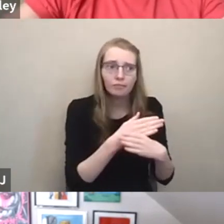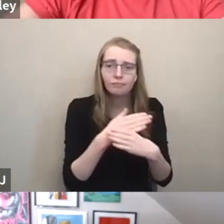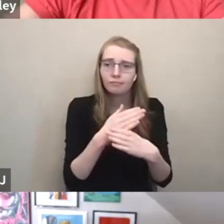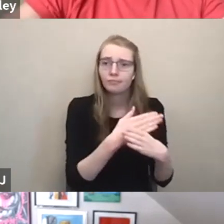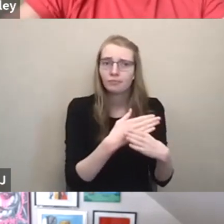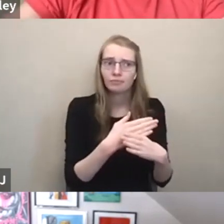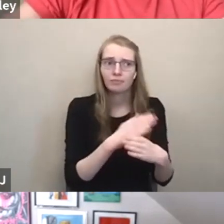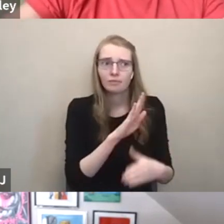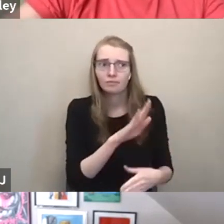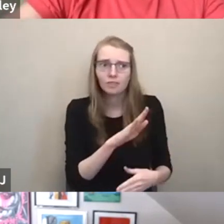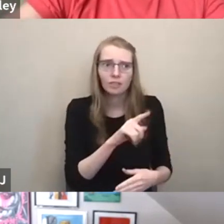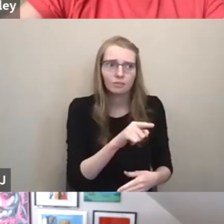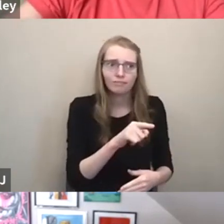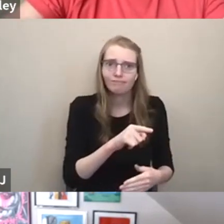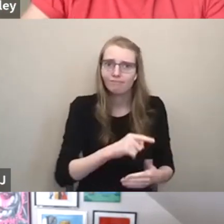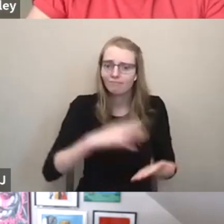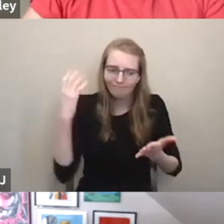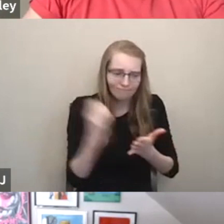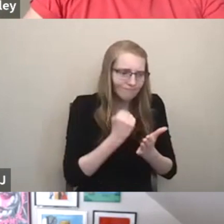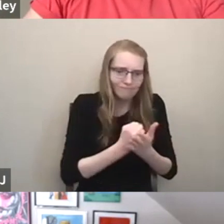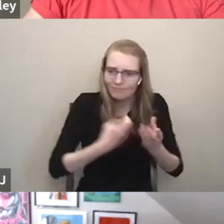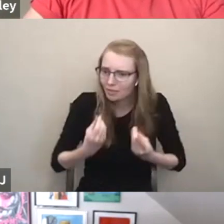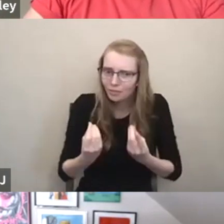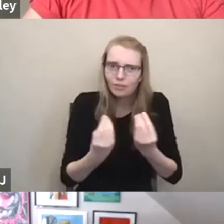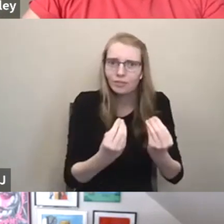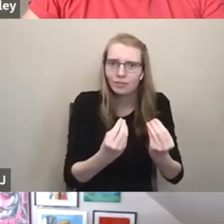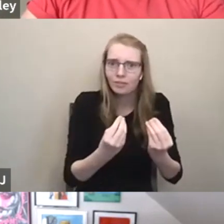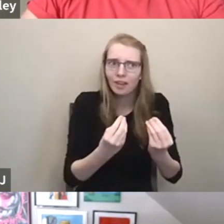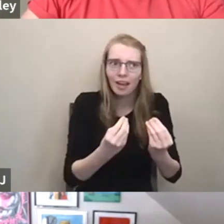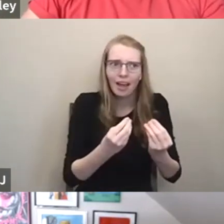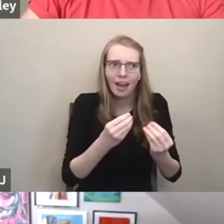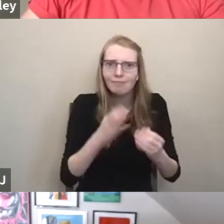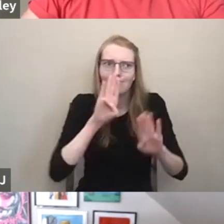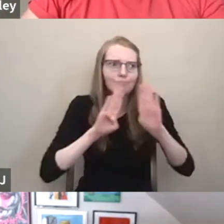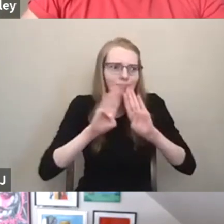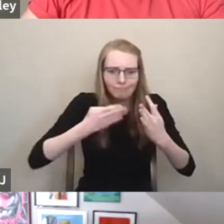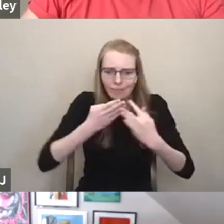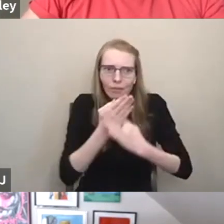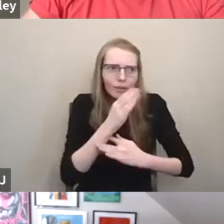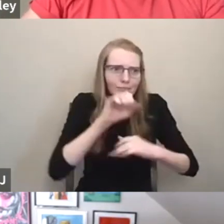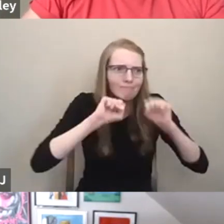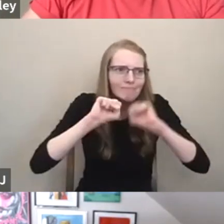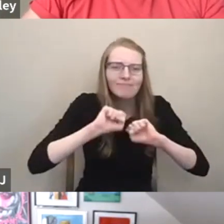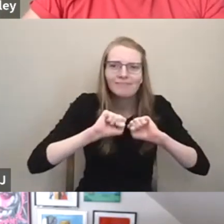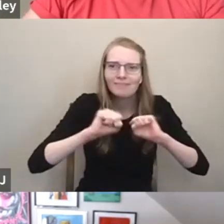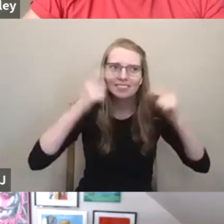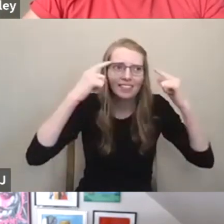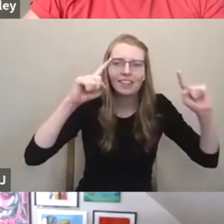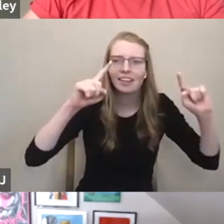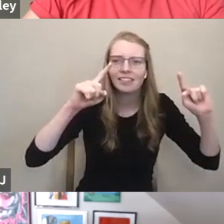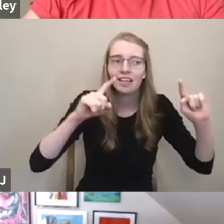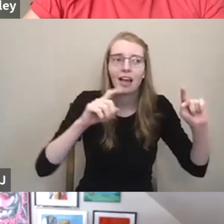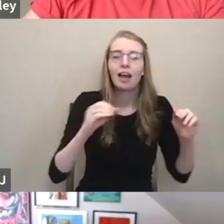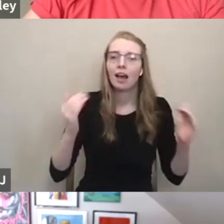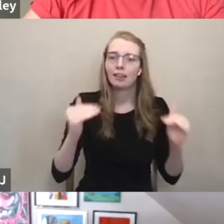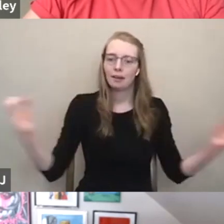the barriers you faced and things that have worked to go through that. And then we'll come back for some follow-up. So there'll